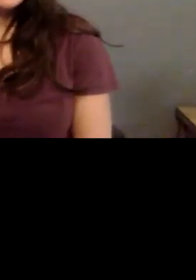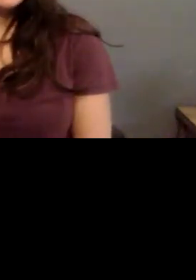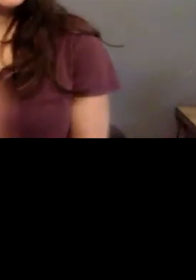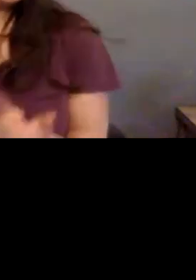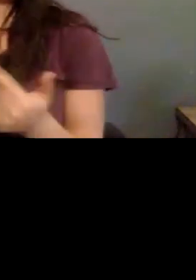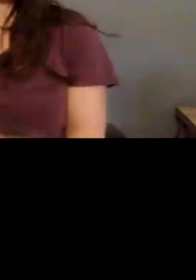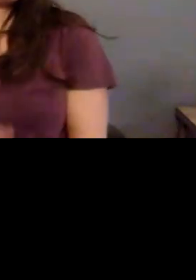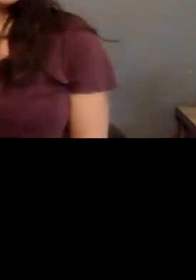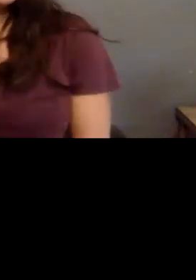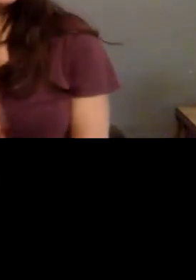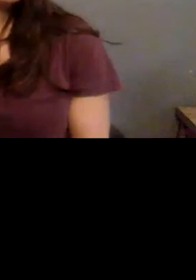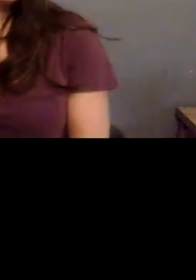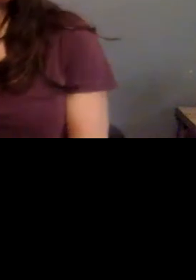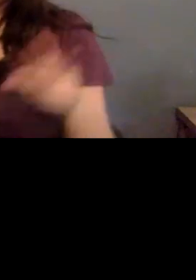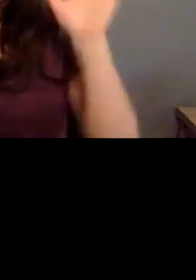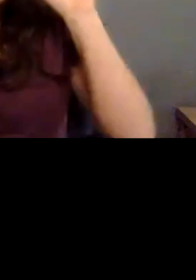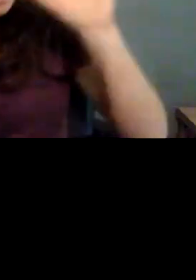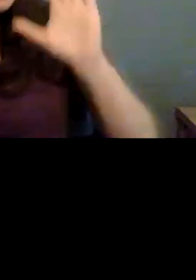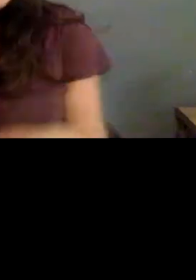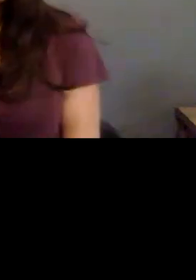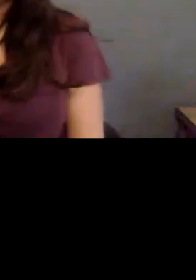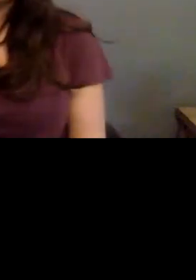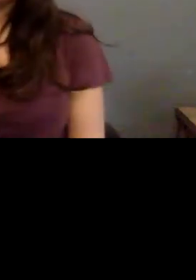And it says, excellent presentation.